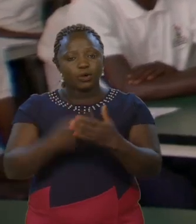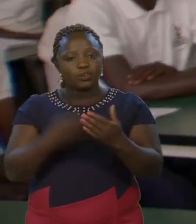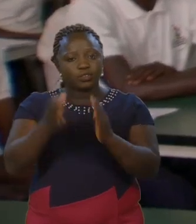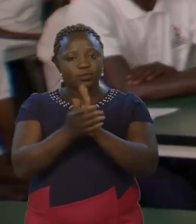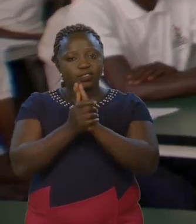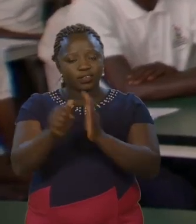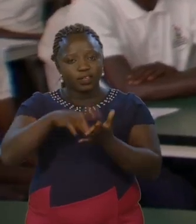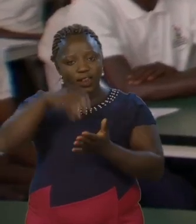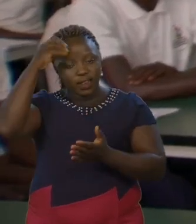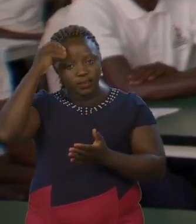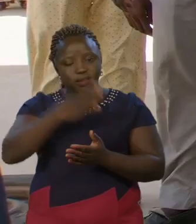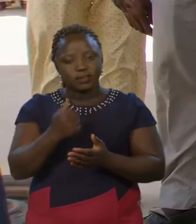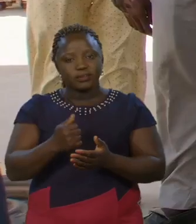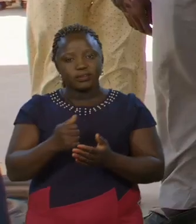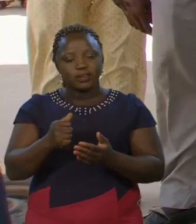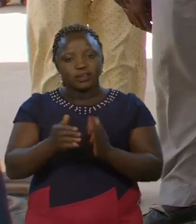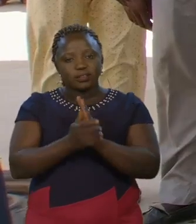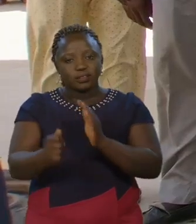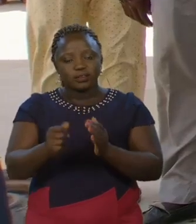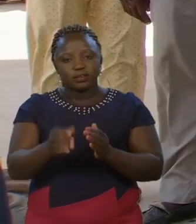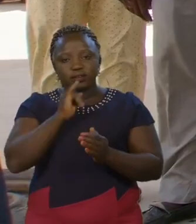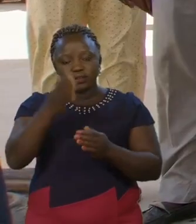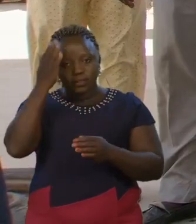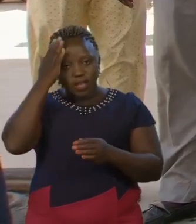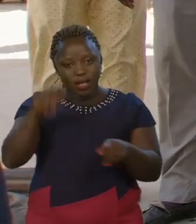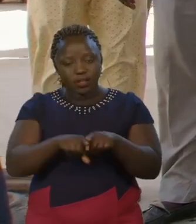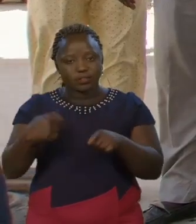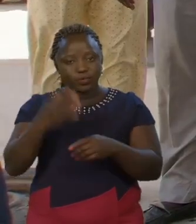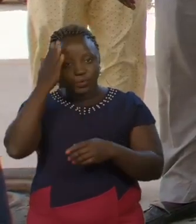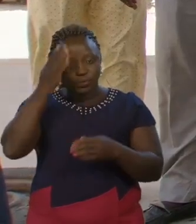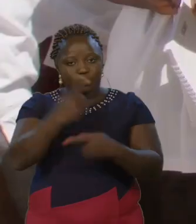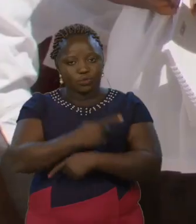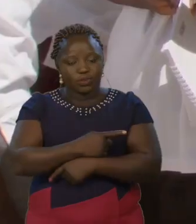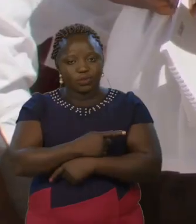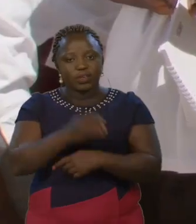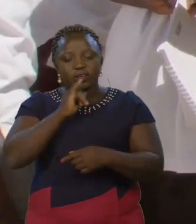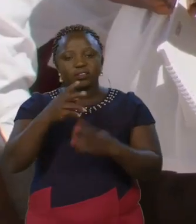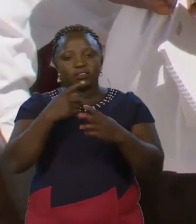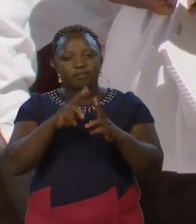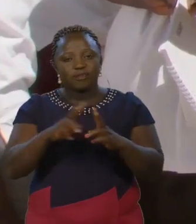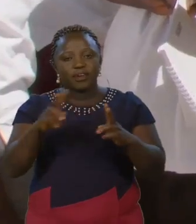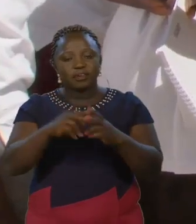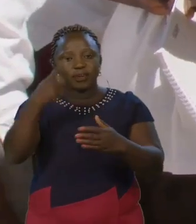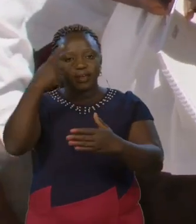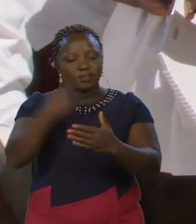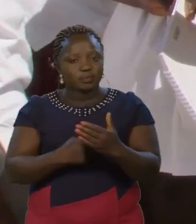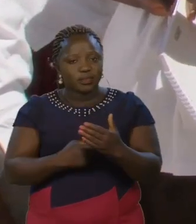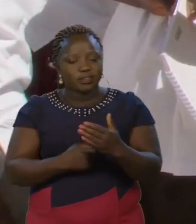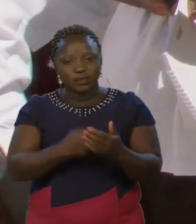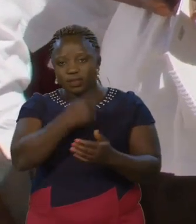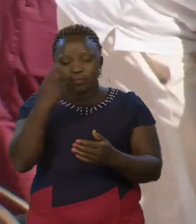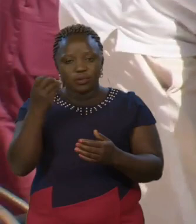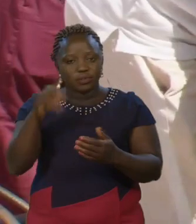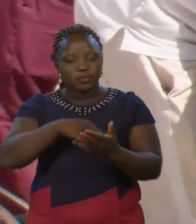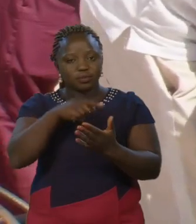Costs of skill acquisition and entrepreneurship as we know today is no doubt very expensive. Due